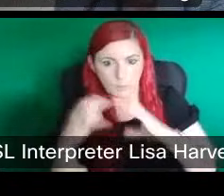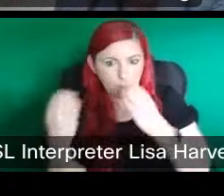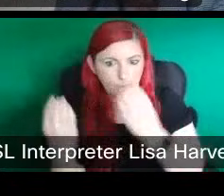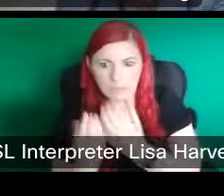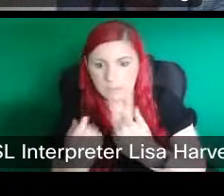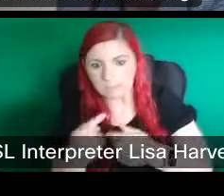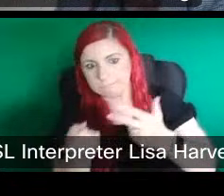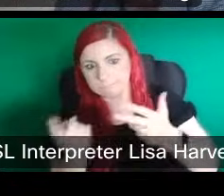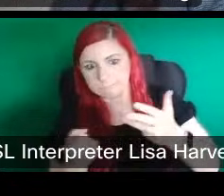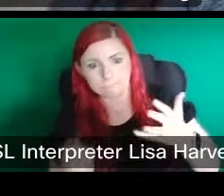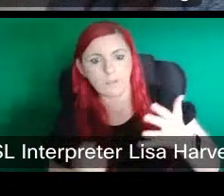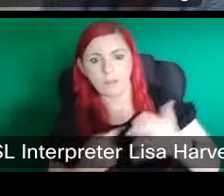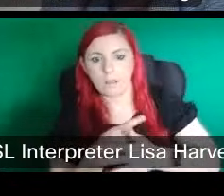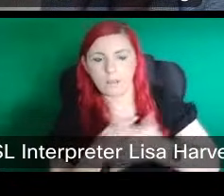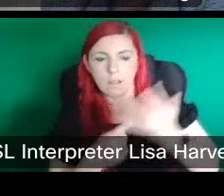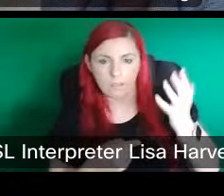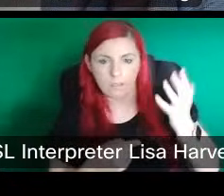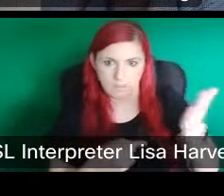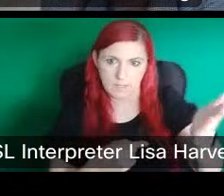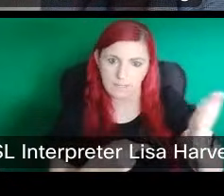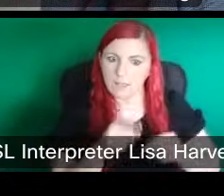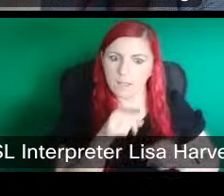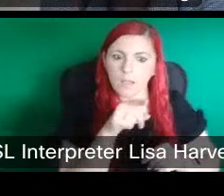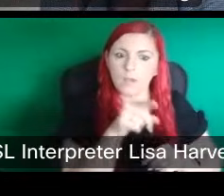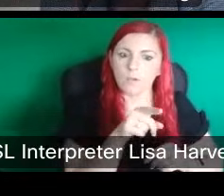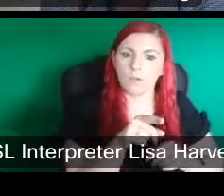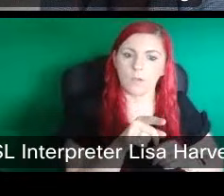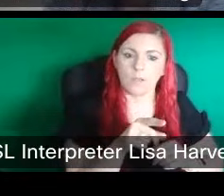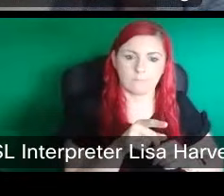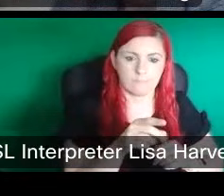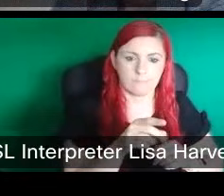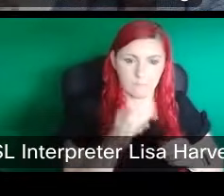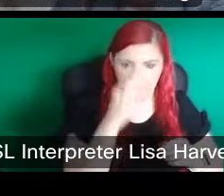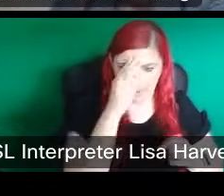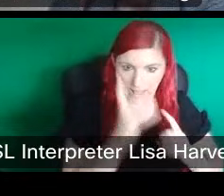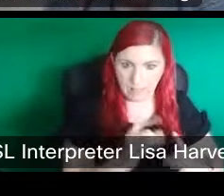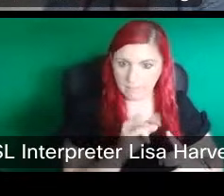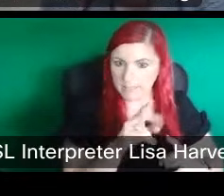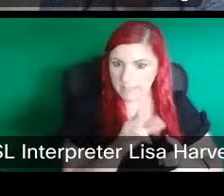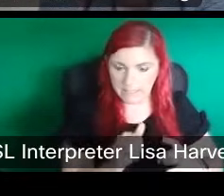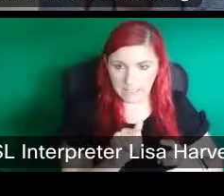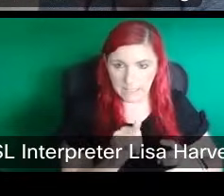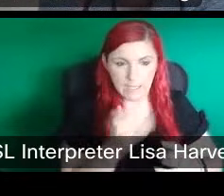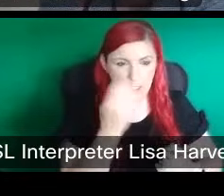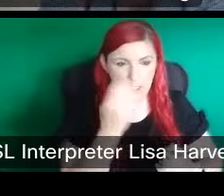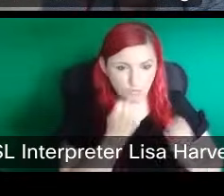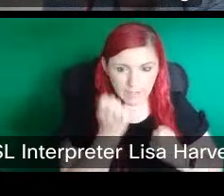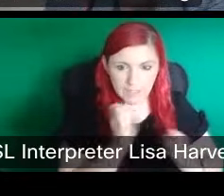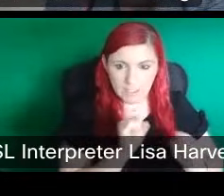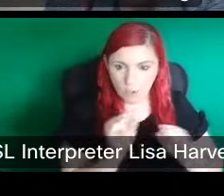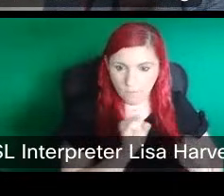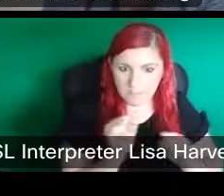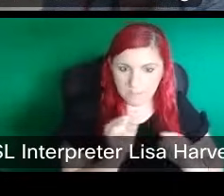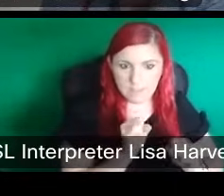setting, residential care, mental health facility. I'm sure screening services. I'm hesitant to